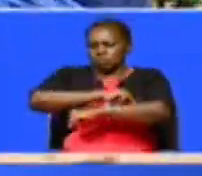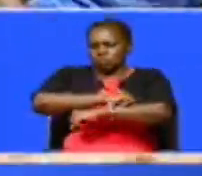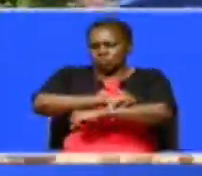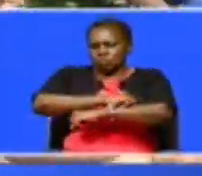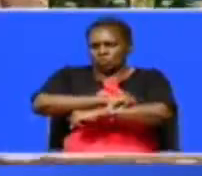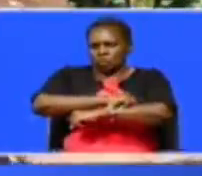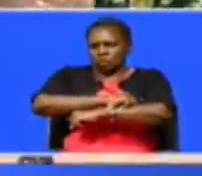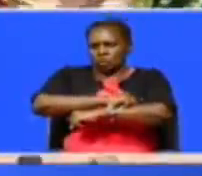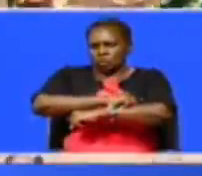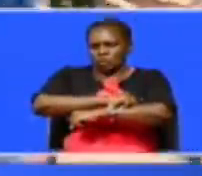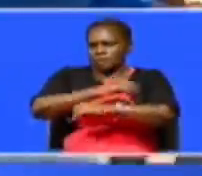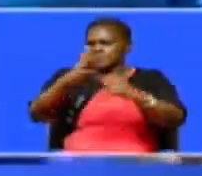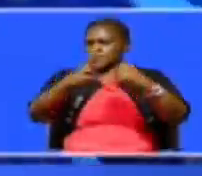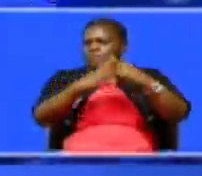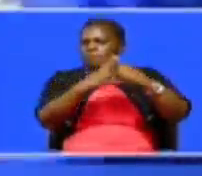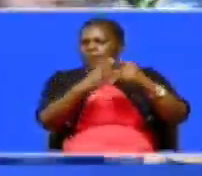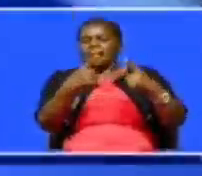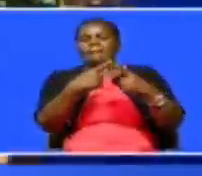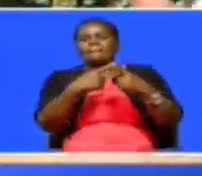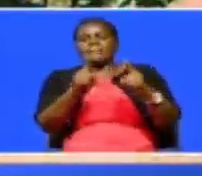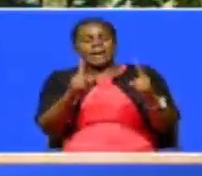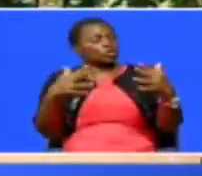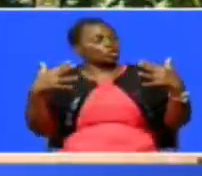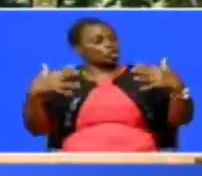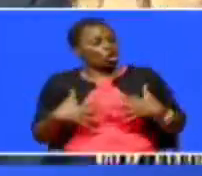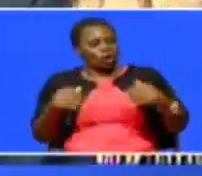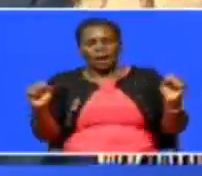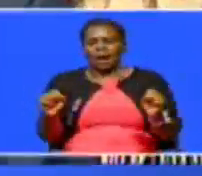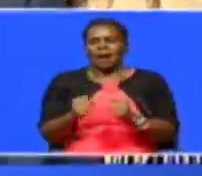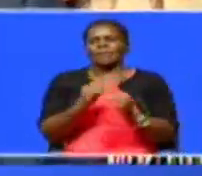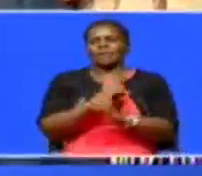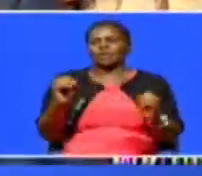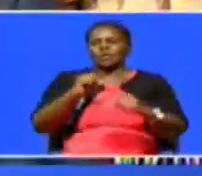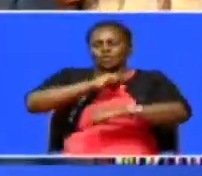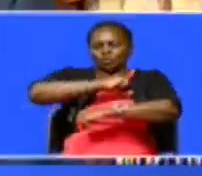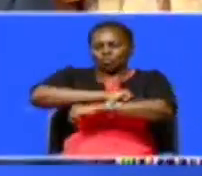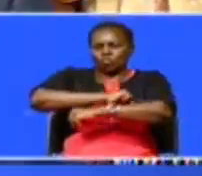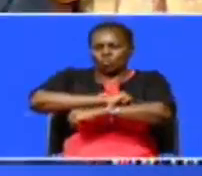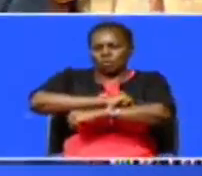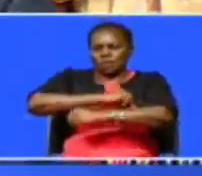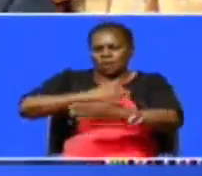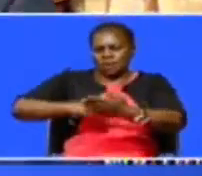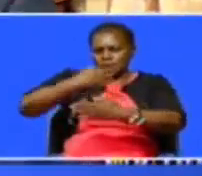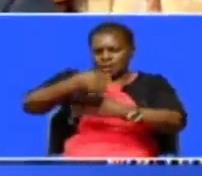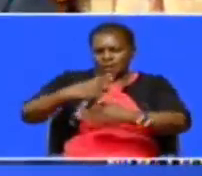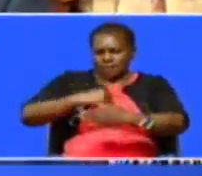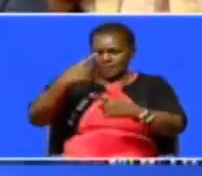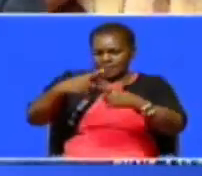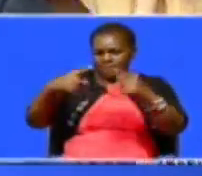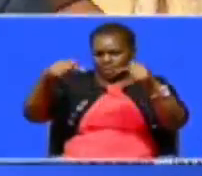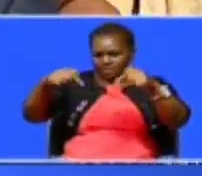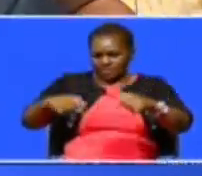schools starting this September. But that was not to be. The school calendar of this